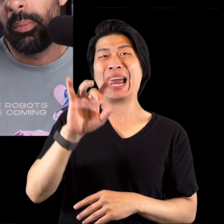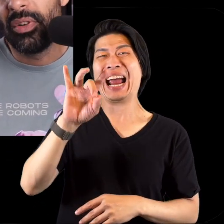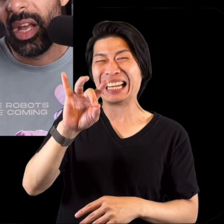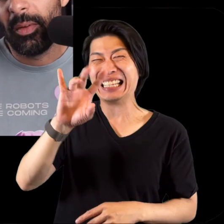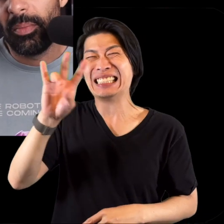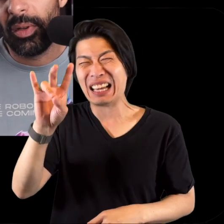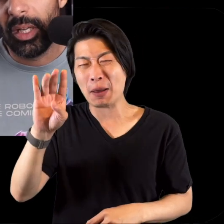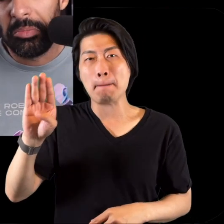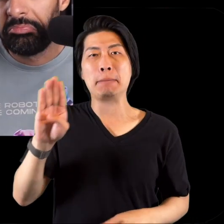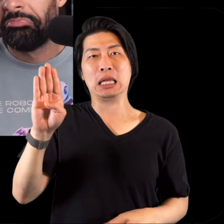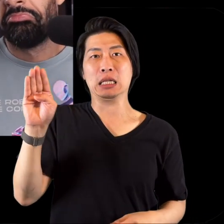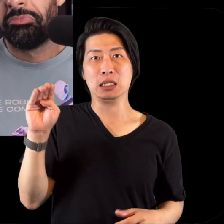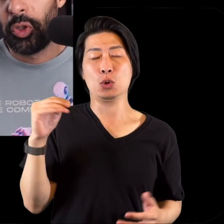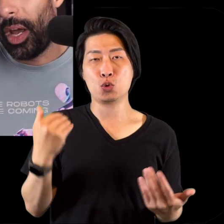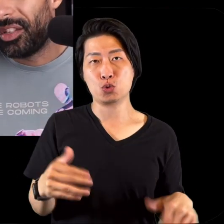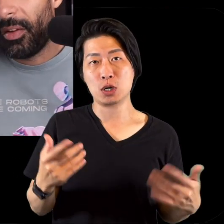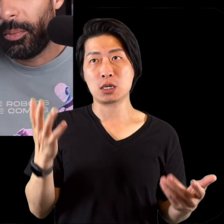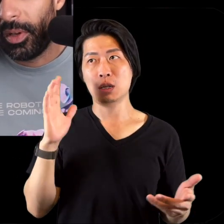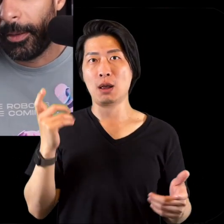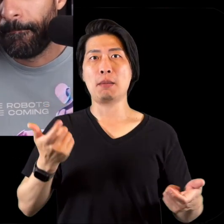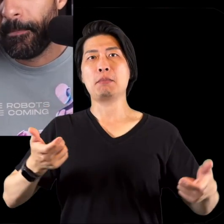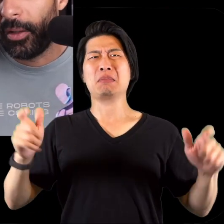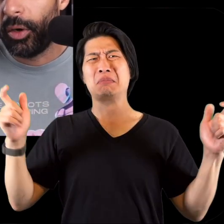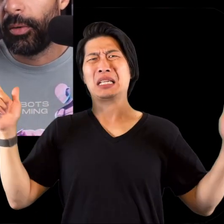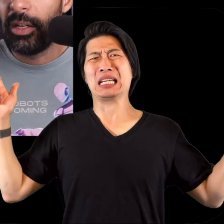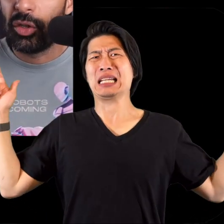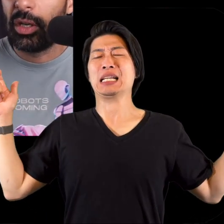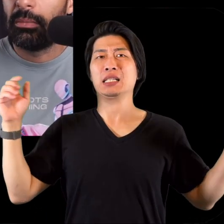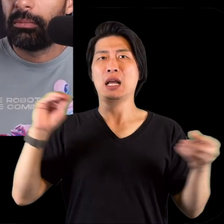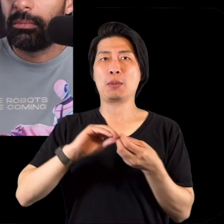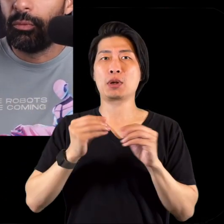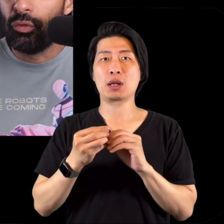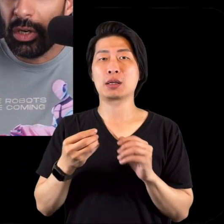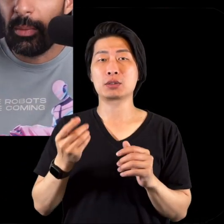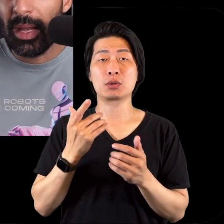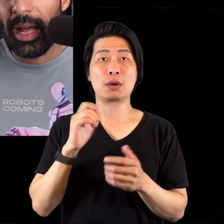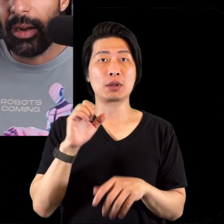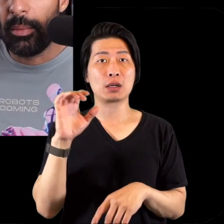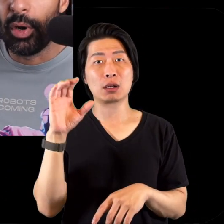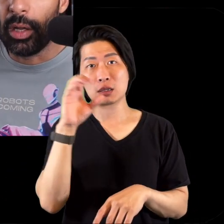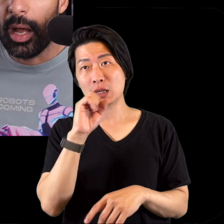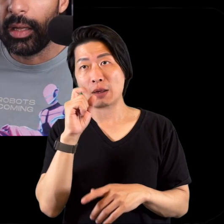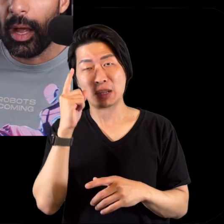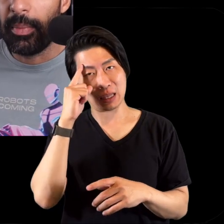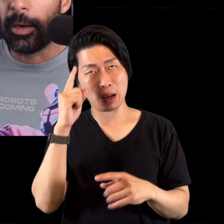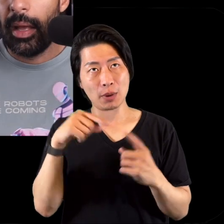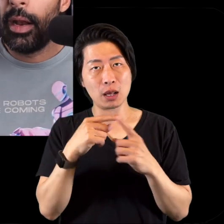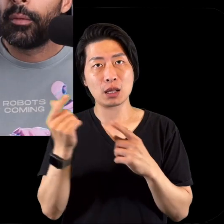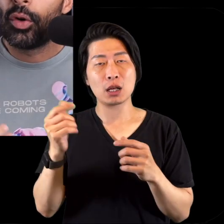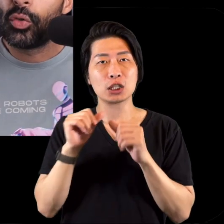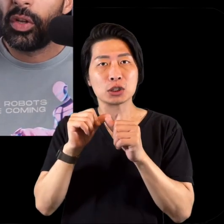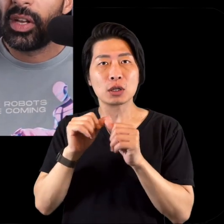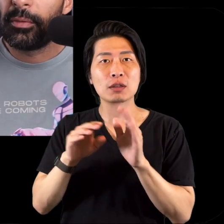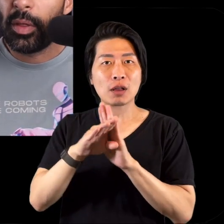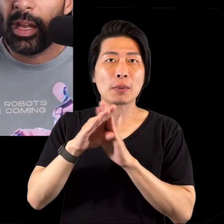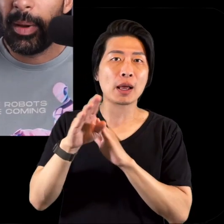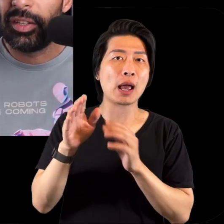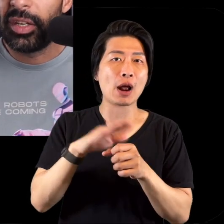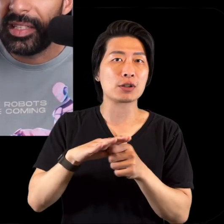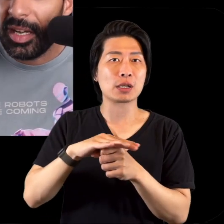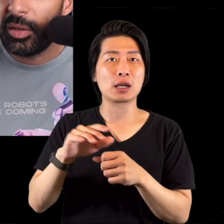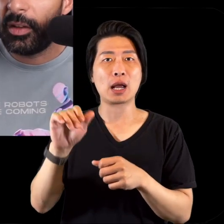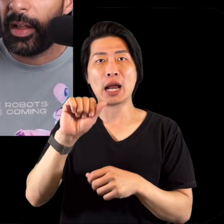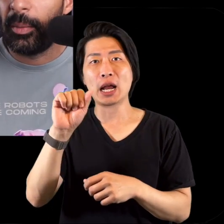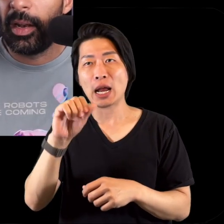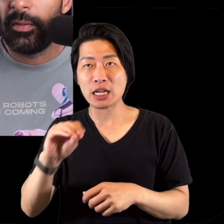from 8.7 billion to 87 billion. I don't know, right? So it could really make that number a lot bigger. And of course, we also have to think about